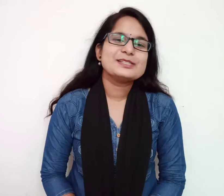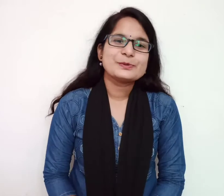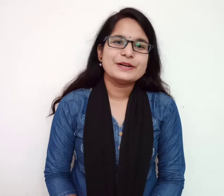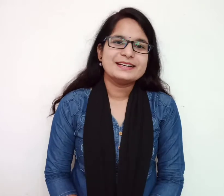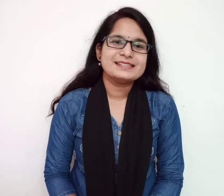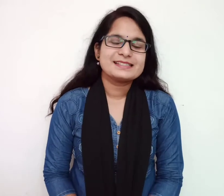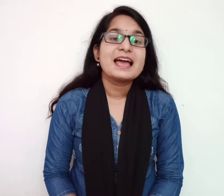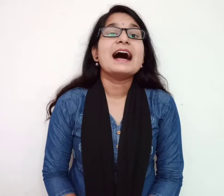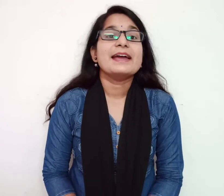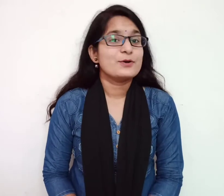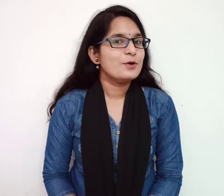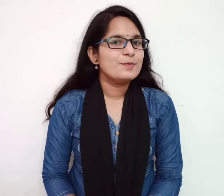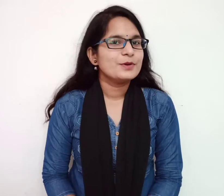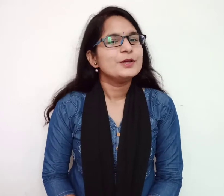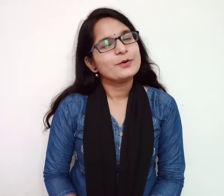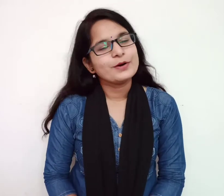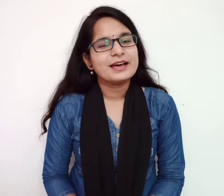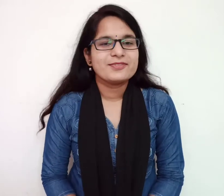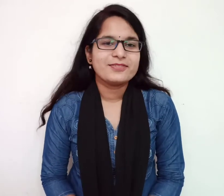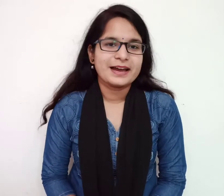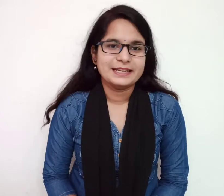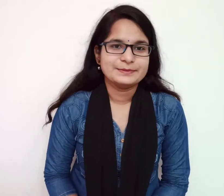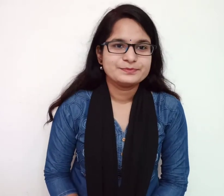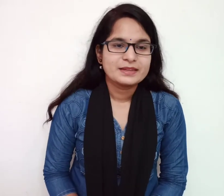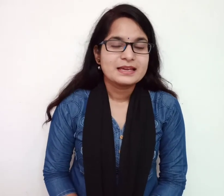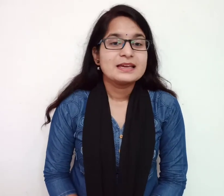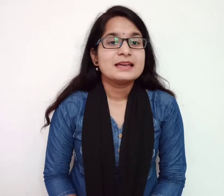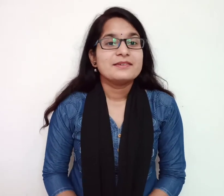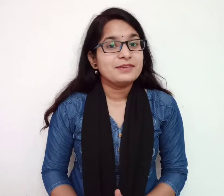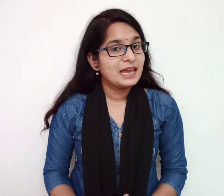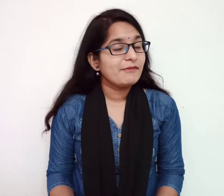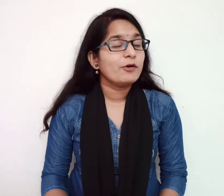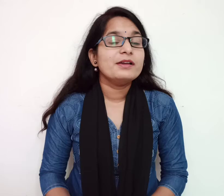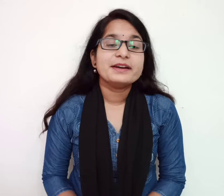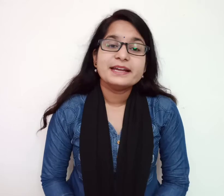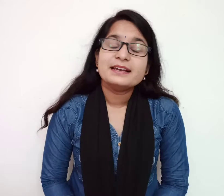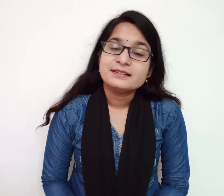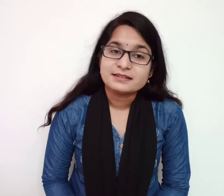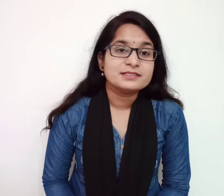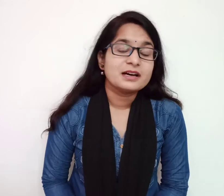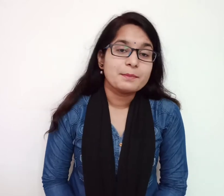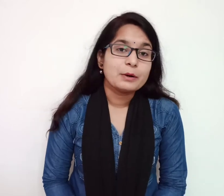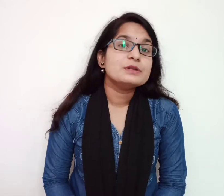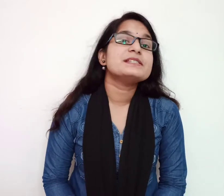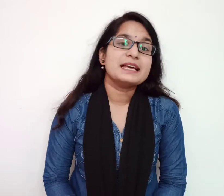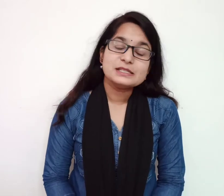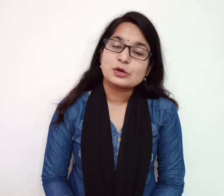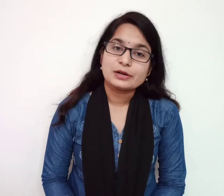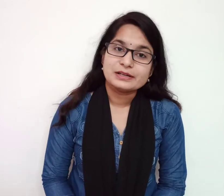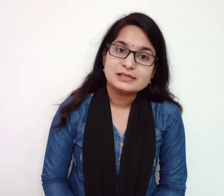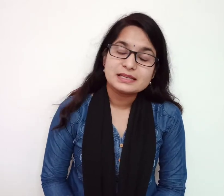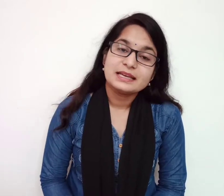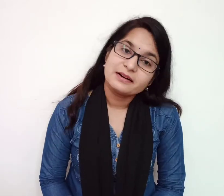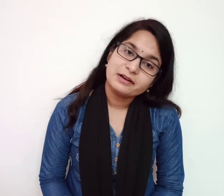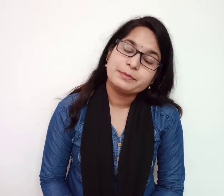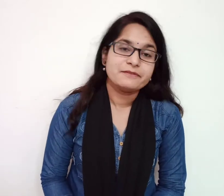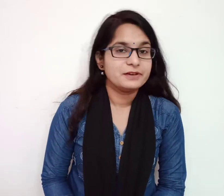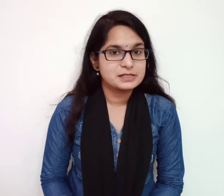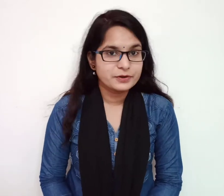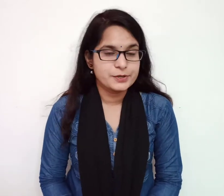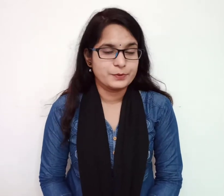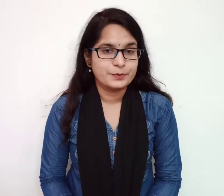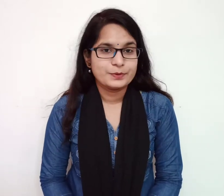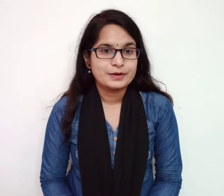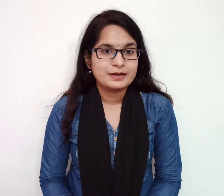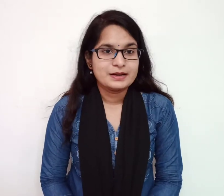Good morning students. I hope you all are fine. We have already learned about sense organs in our